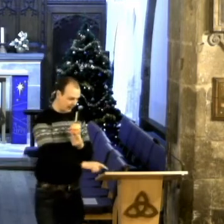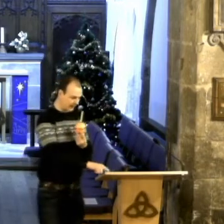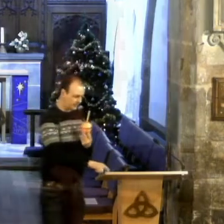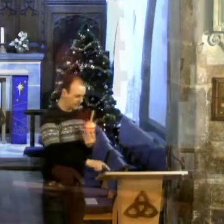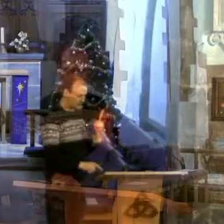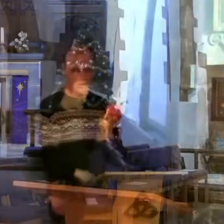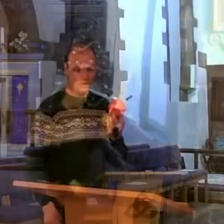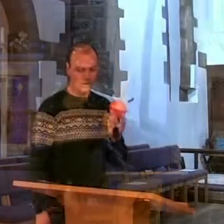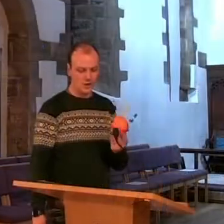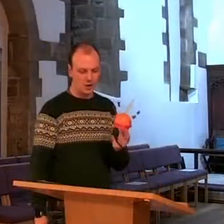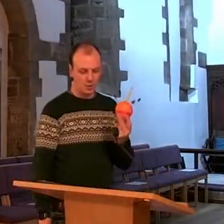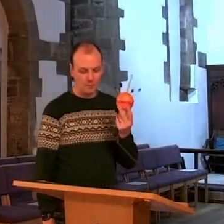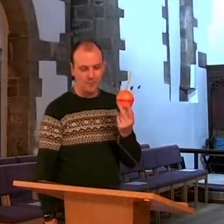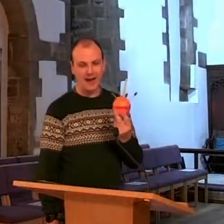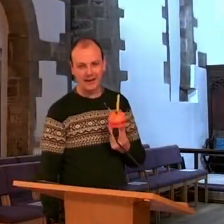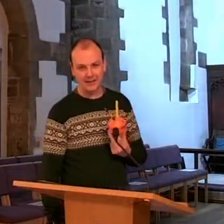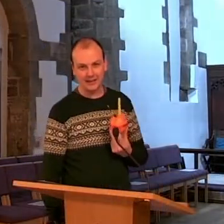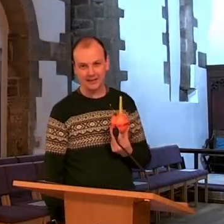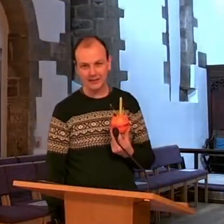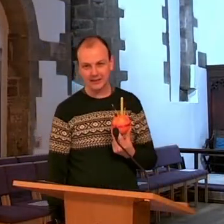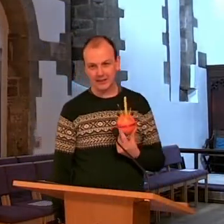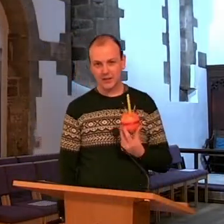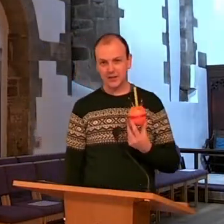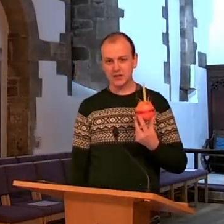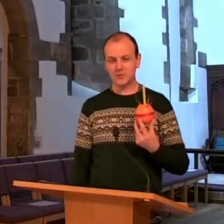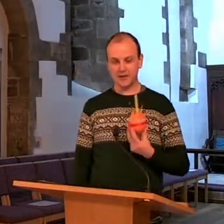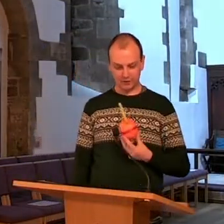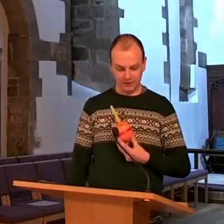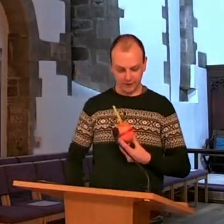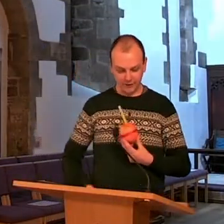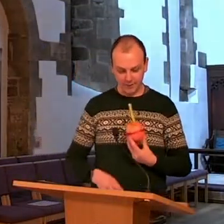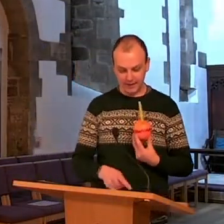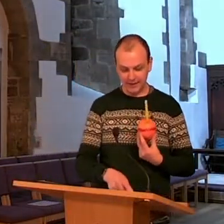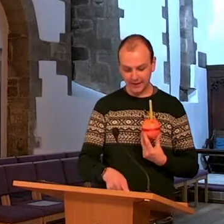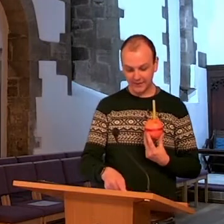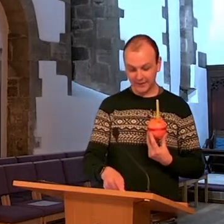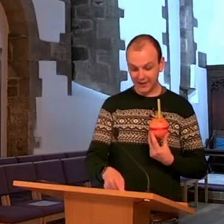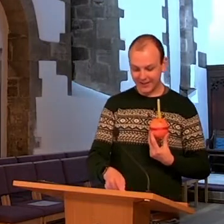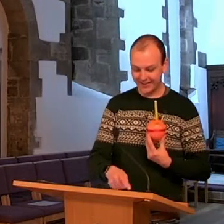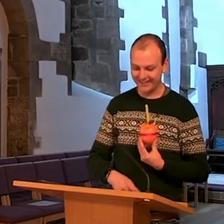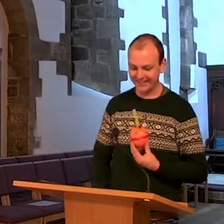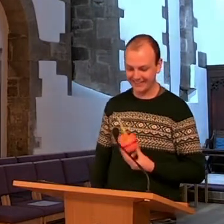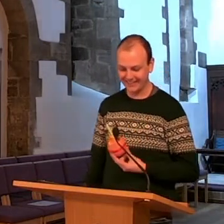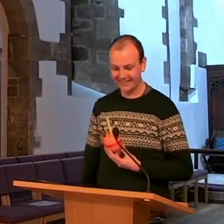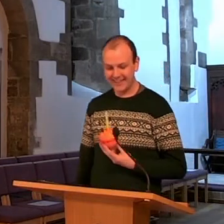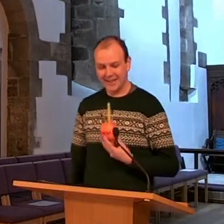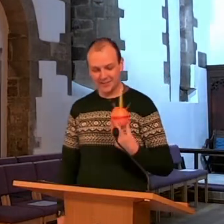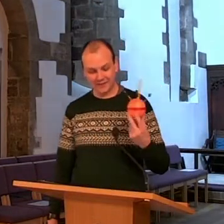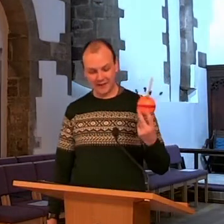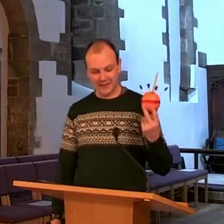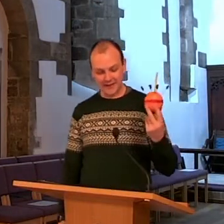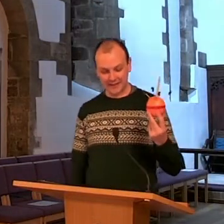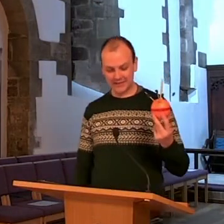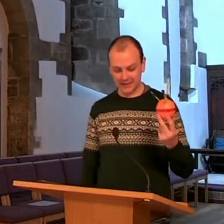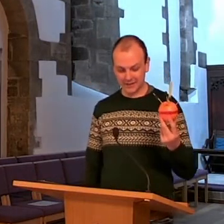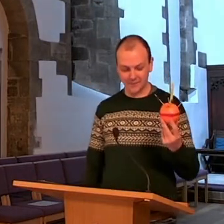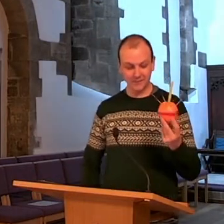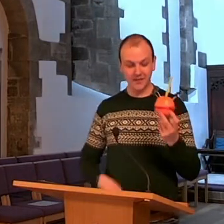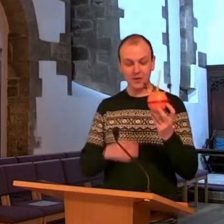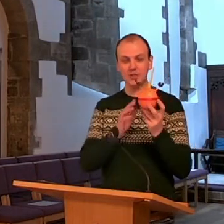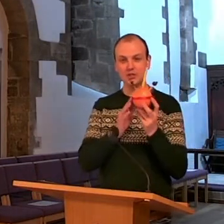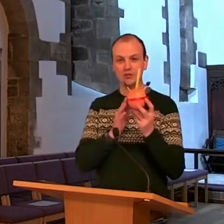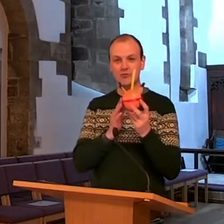Now let's go back to my crazy family to find the next